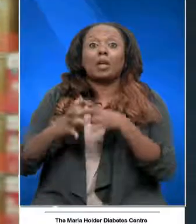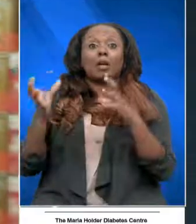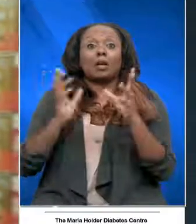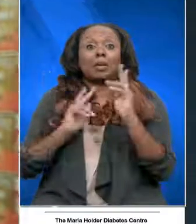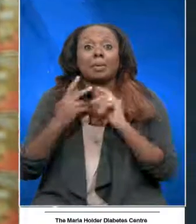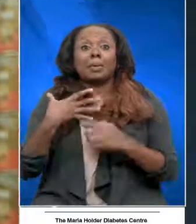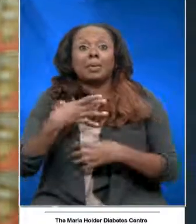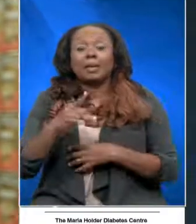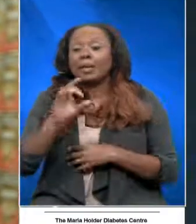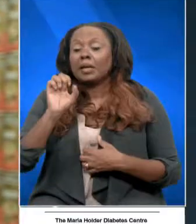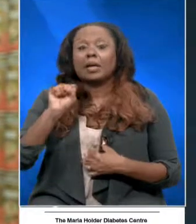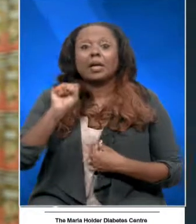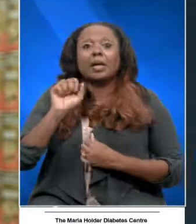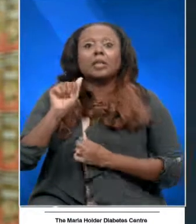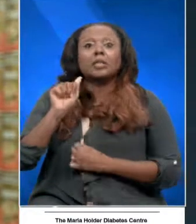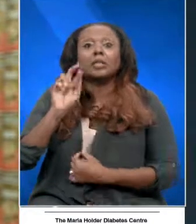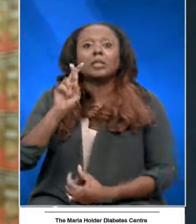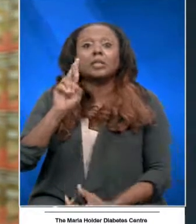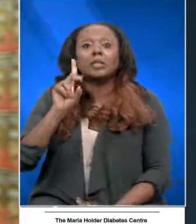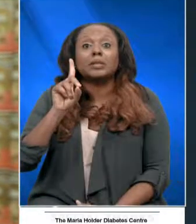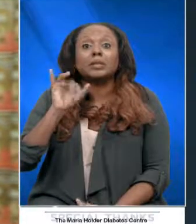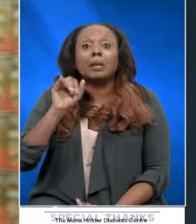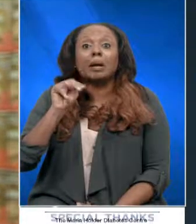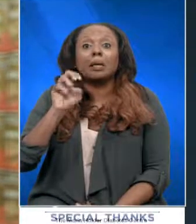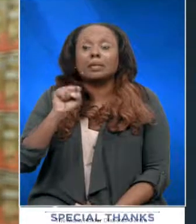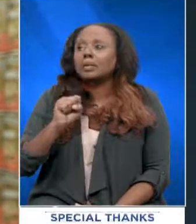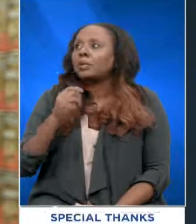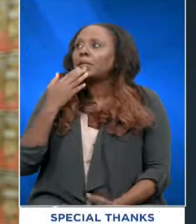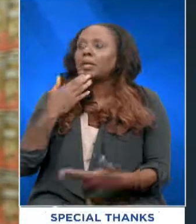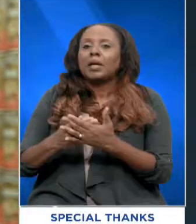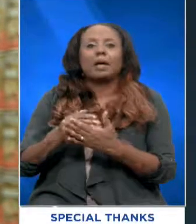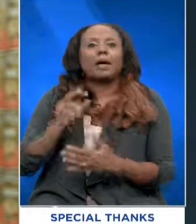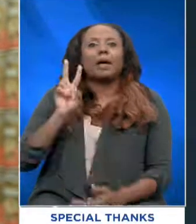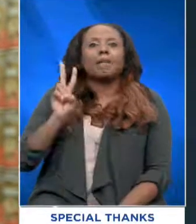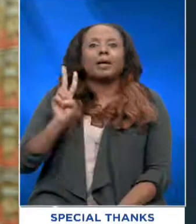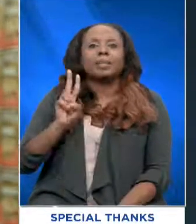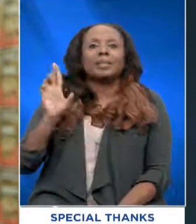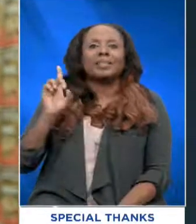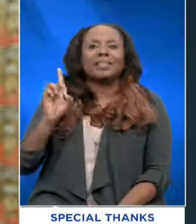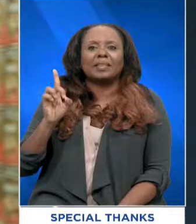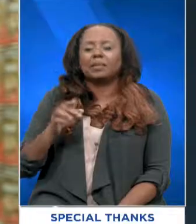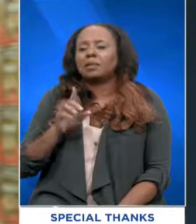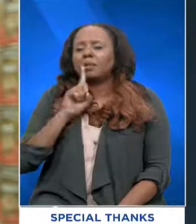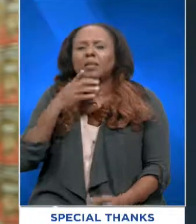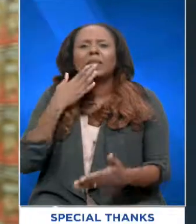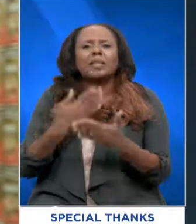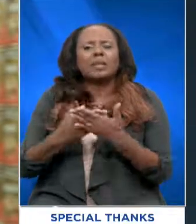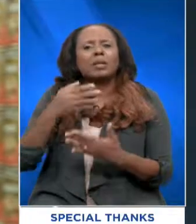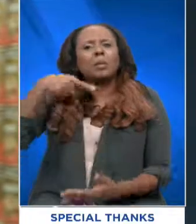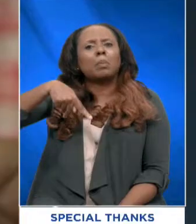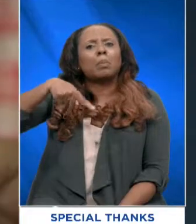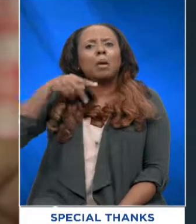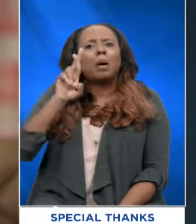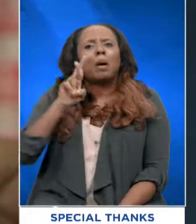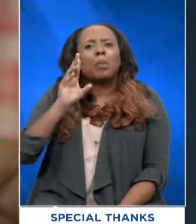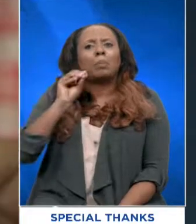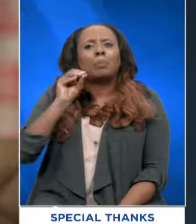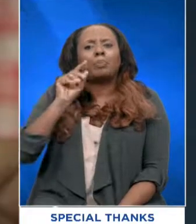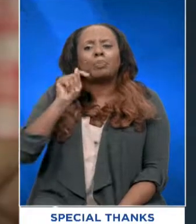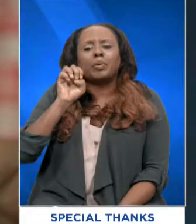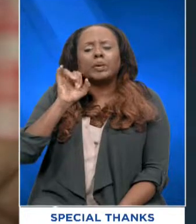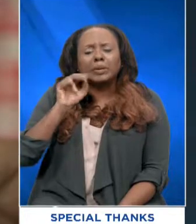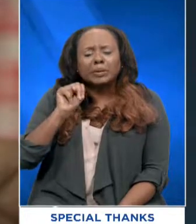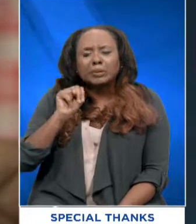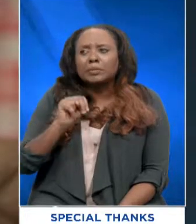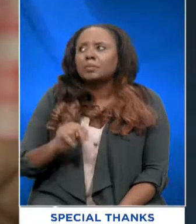very healthy, excellent source of vitamin D, excellent source of protein, so we want to eat our sardines. So the